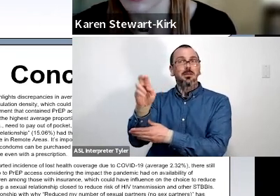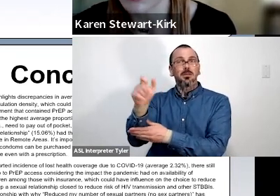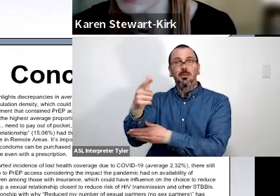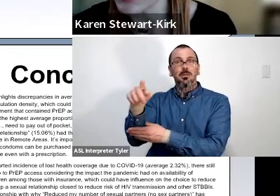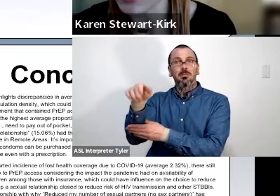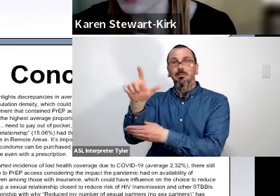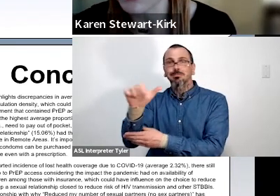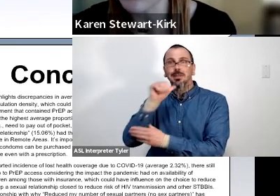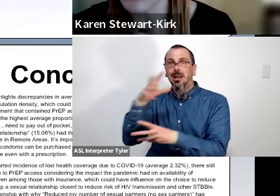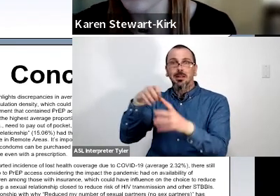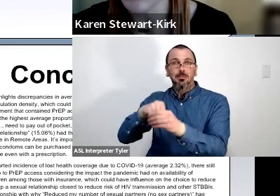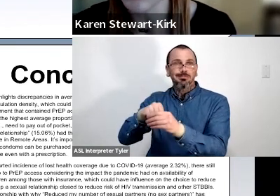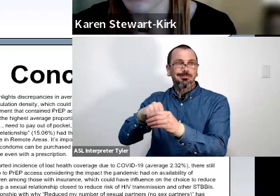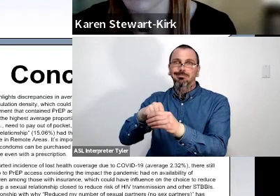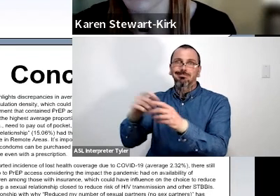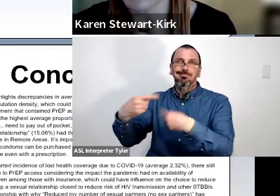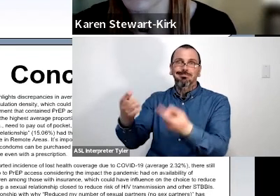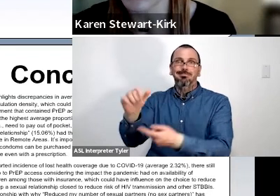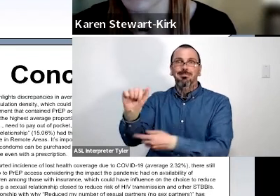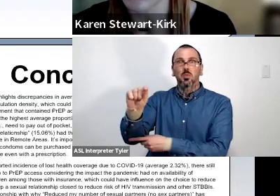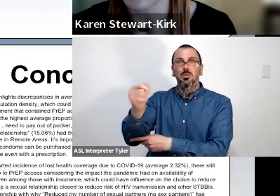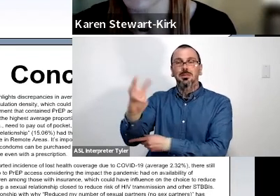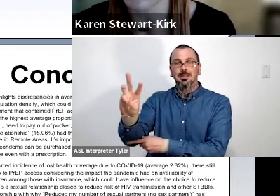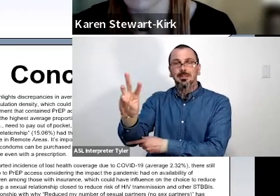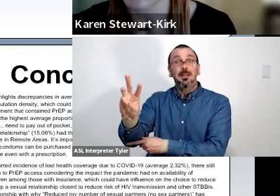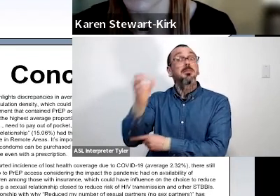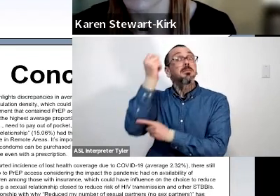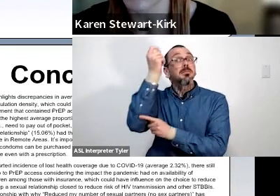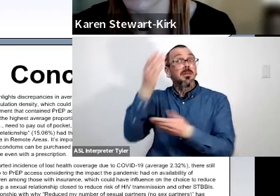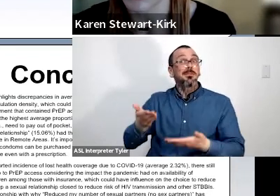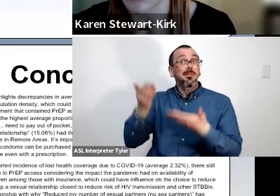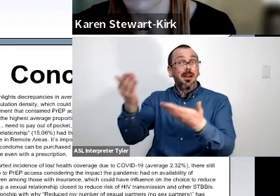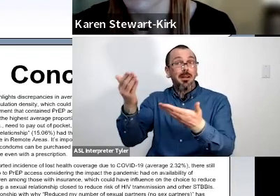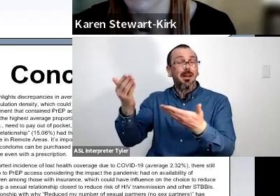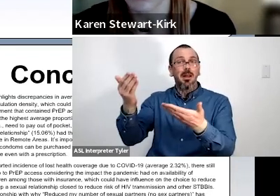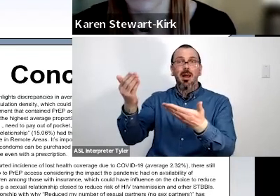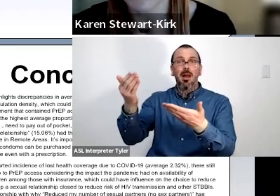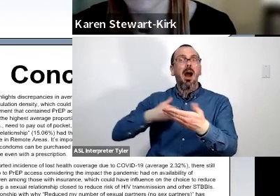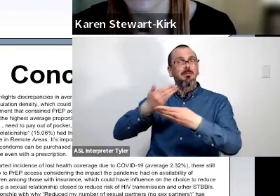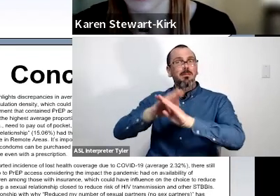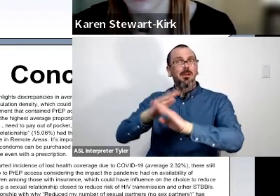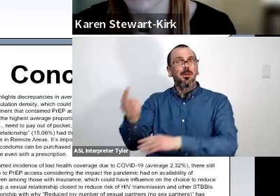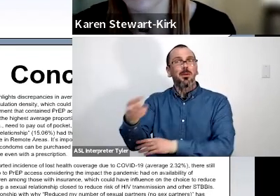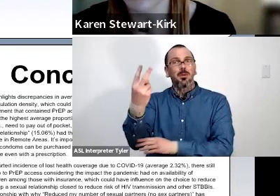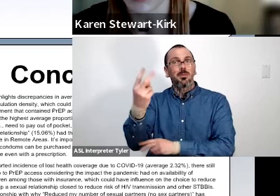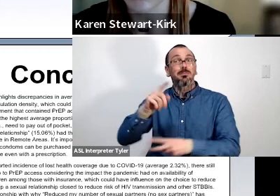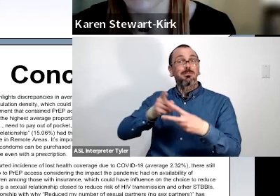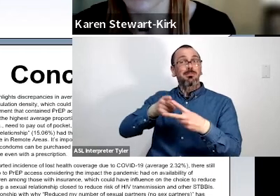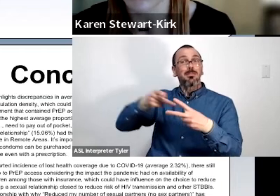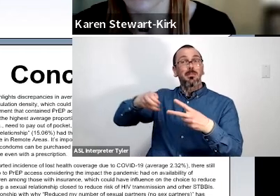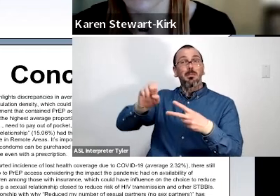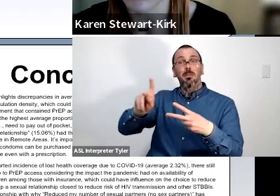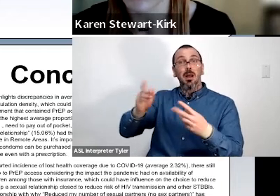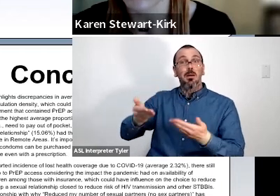2016. Even then, this recommendation came with two conditions that ultimately served as barriers to PrEP access. One being that PrEP had to be provided